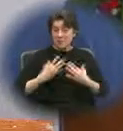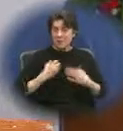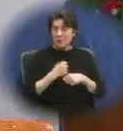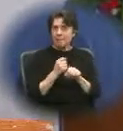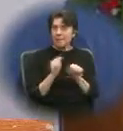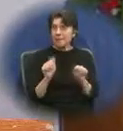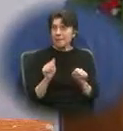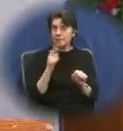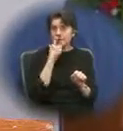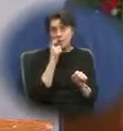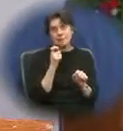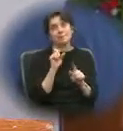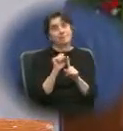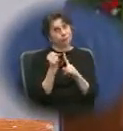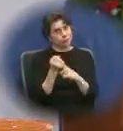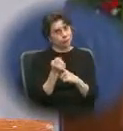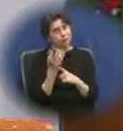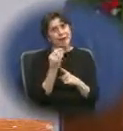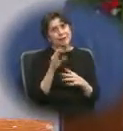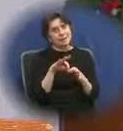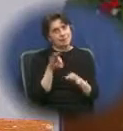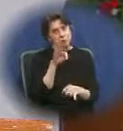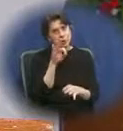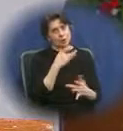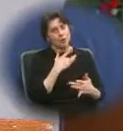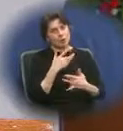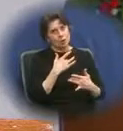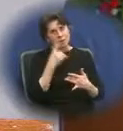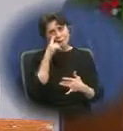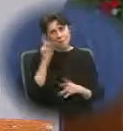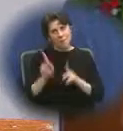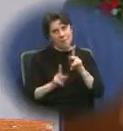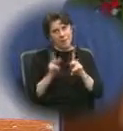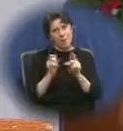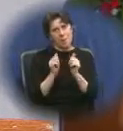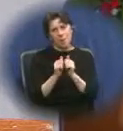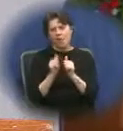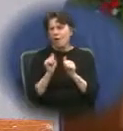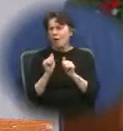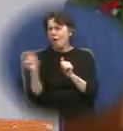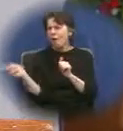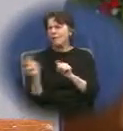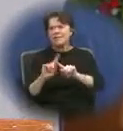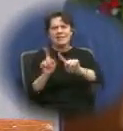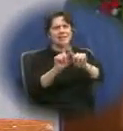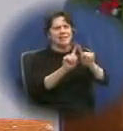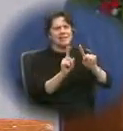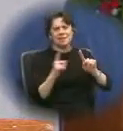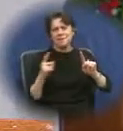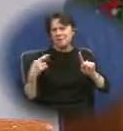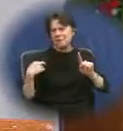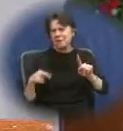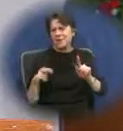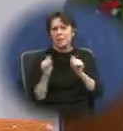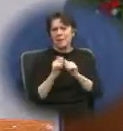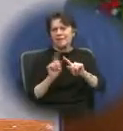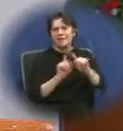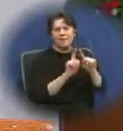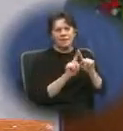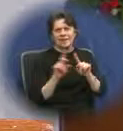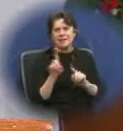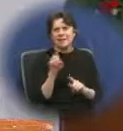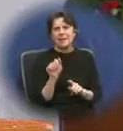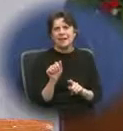possible by the social and spiritual concern for persons of all faiths with disabilities of the